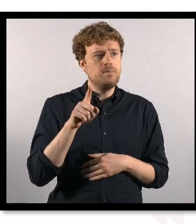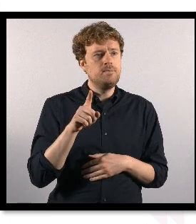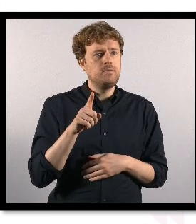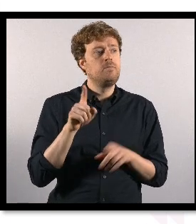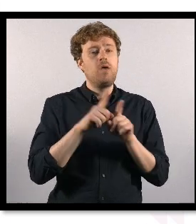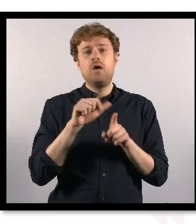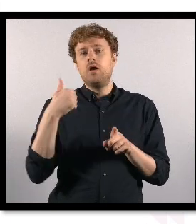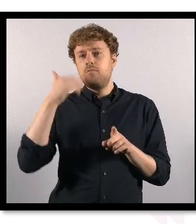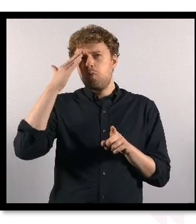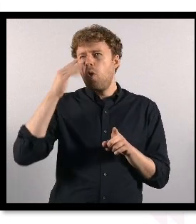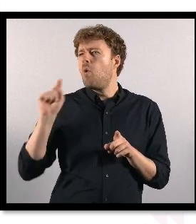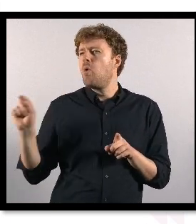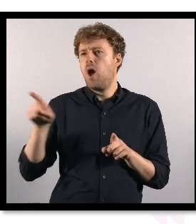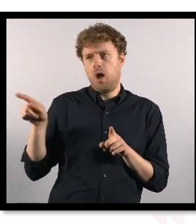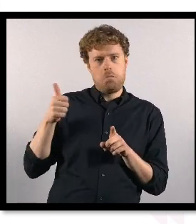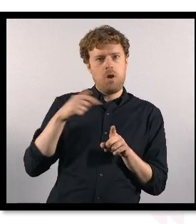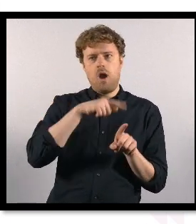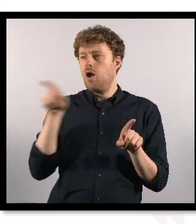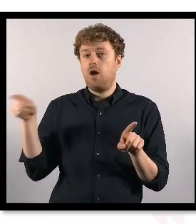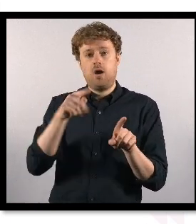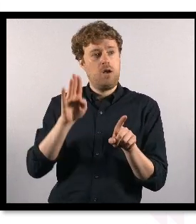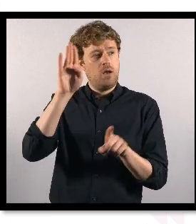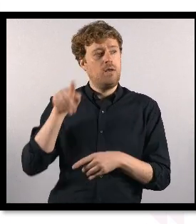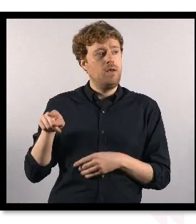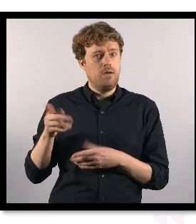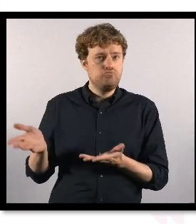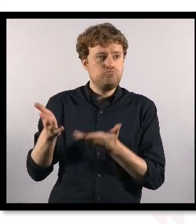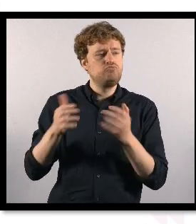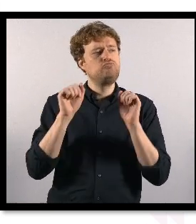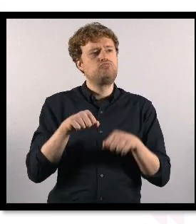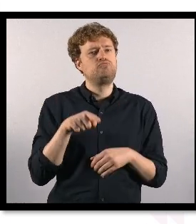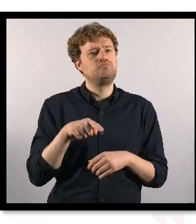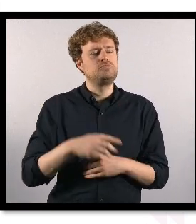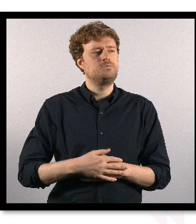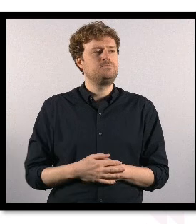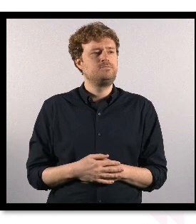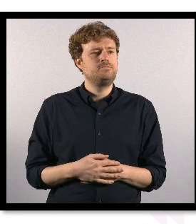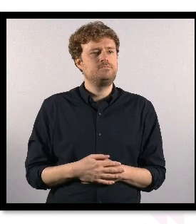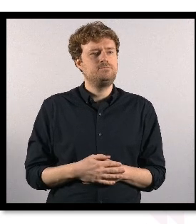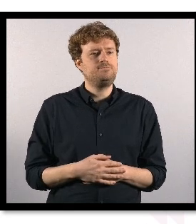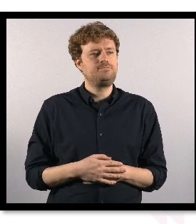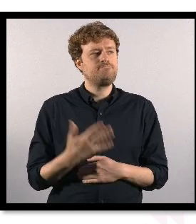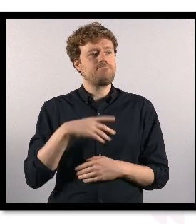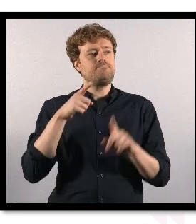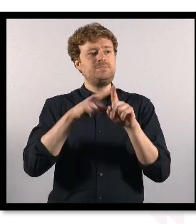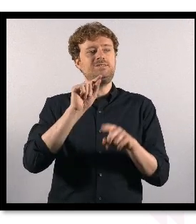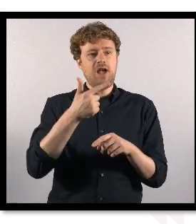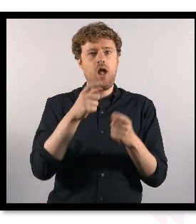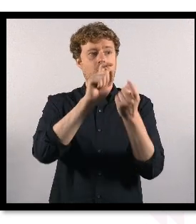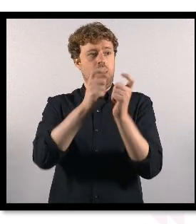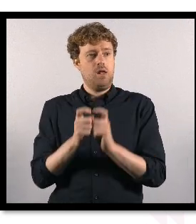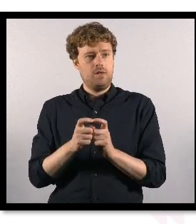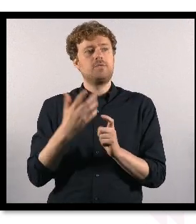first one is around multi-cluster management and observability. This is still a challenge within our ecosystem, especially if you have a